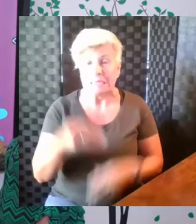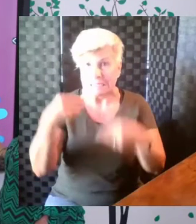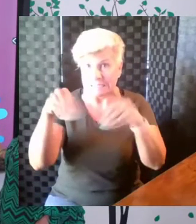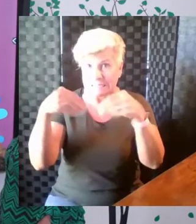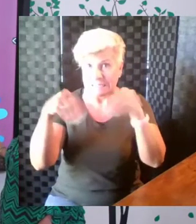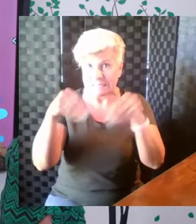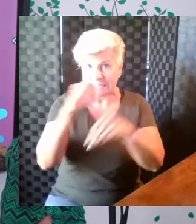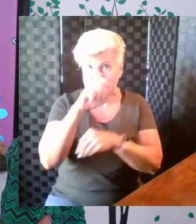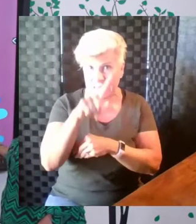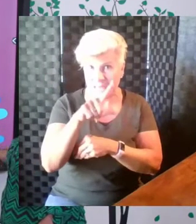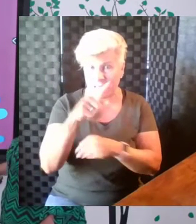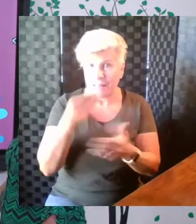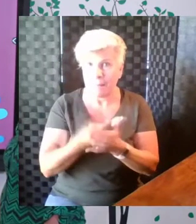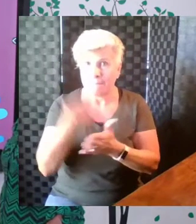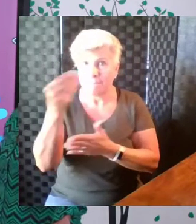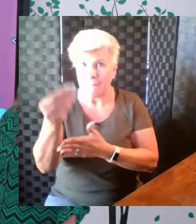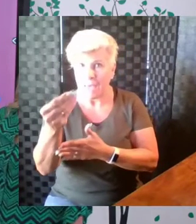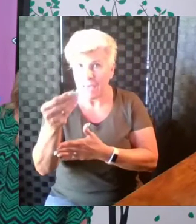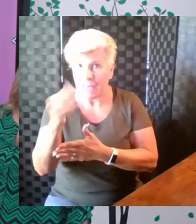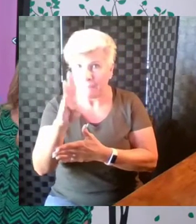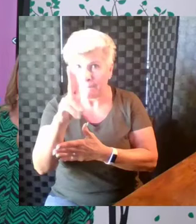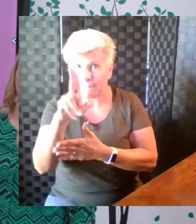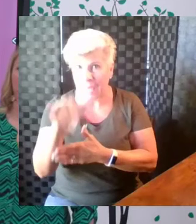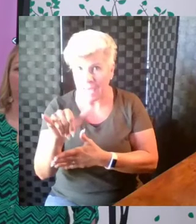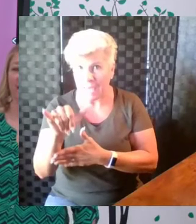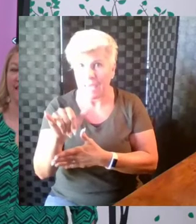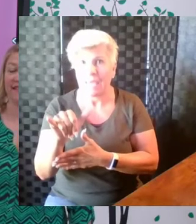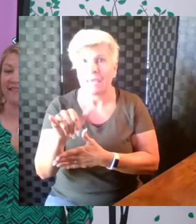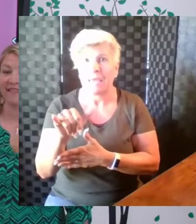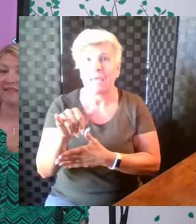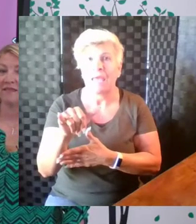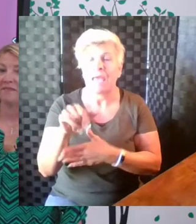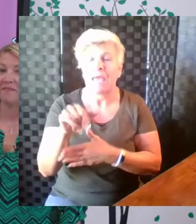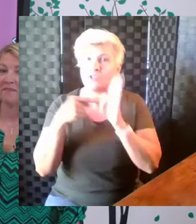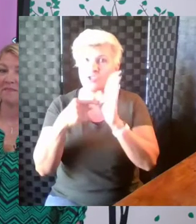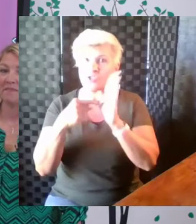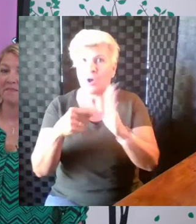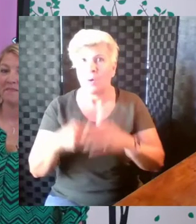Sell, buy, and show.